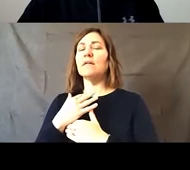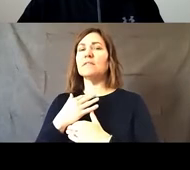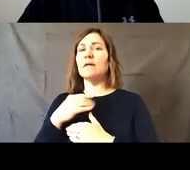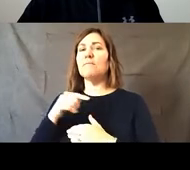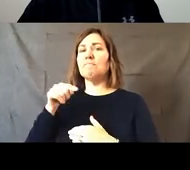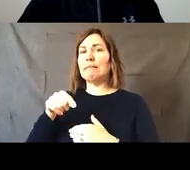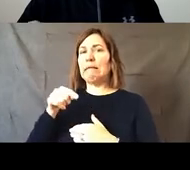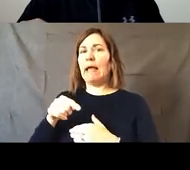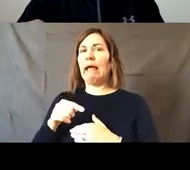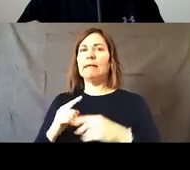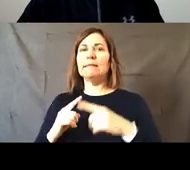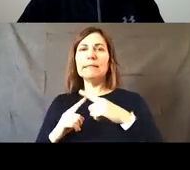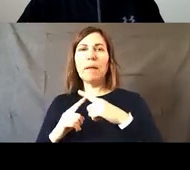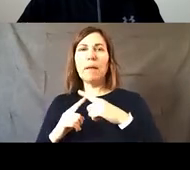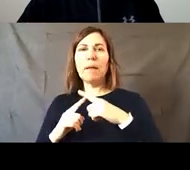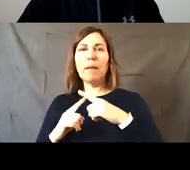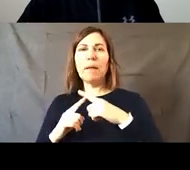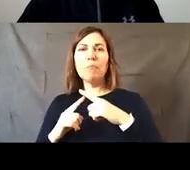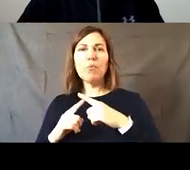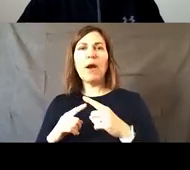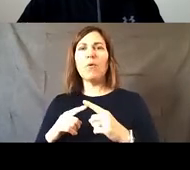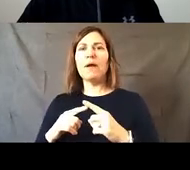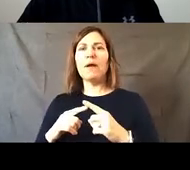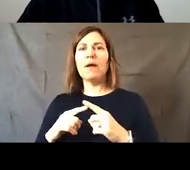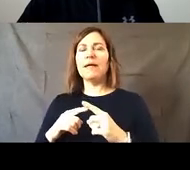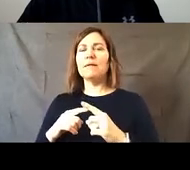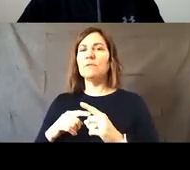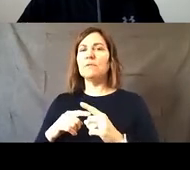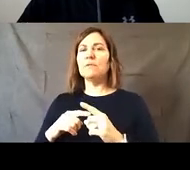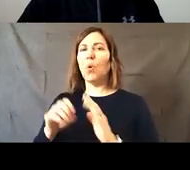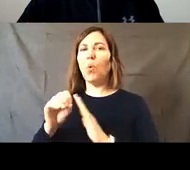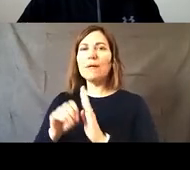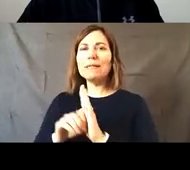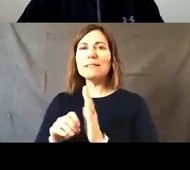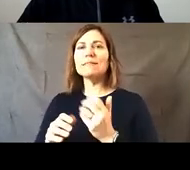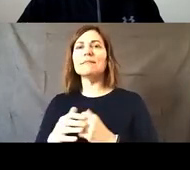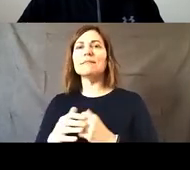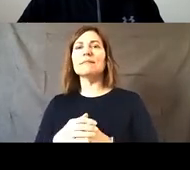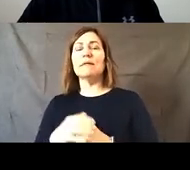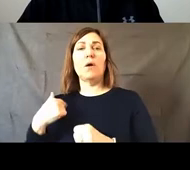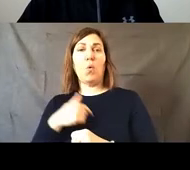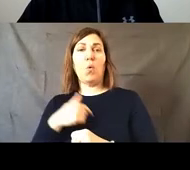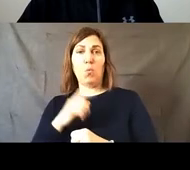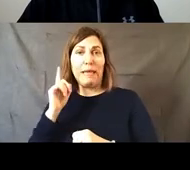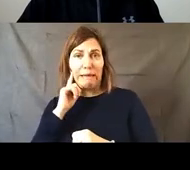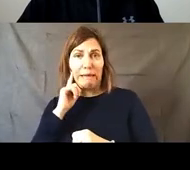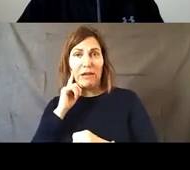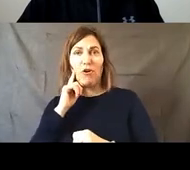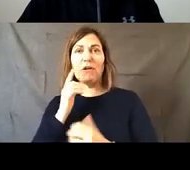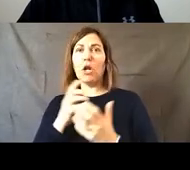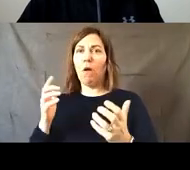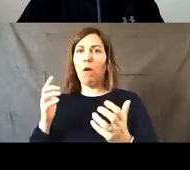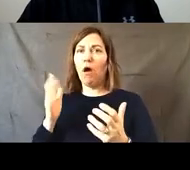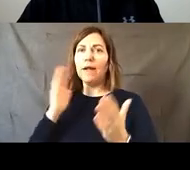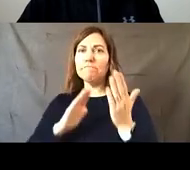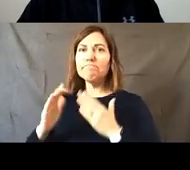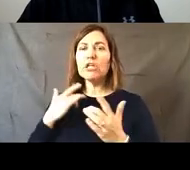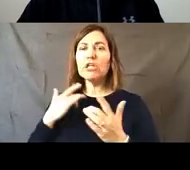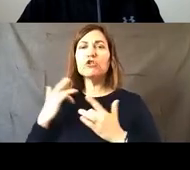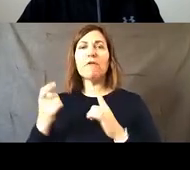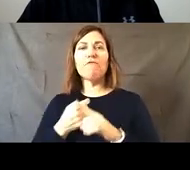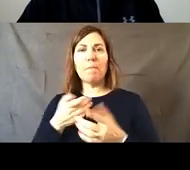ordinance. We hear a lot of concern from public comment and from emails to our